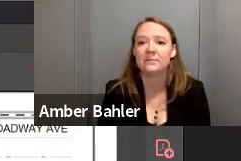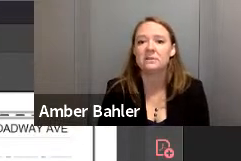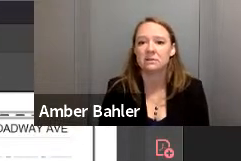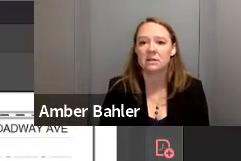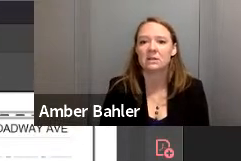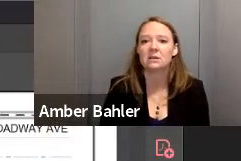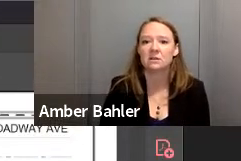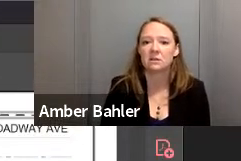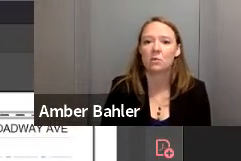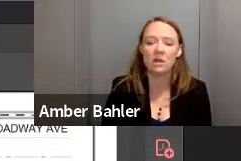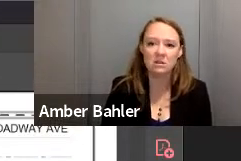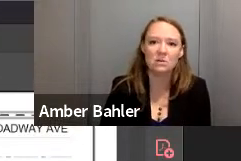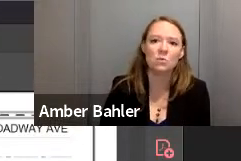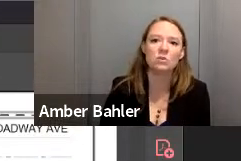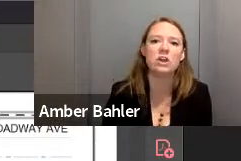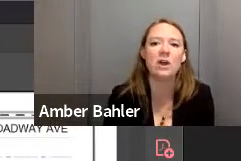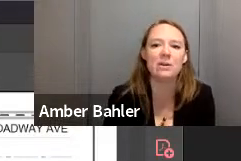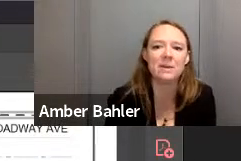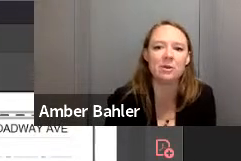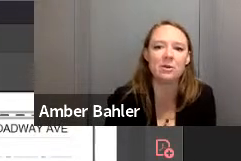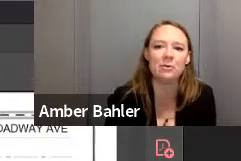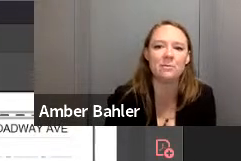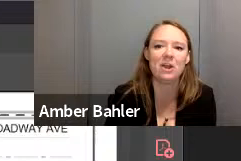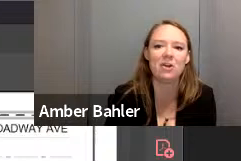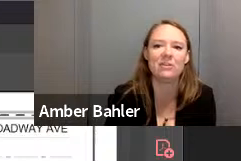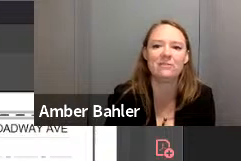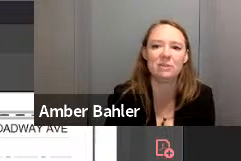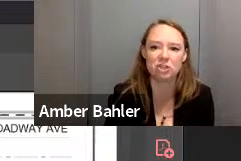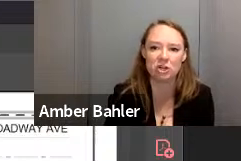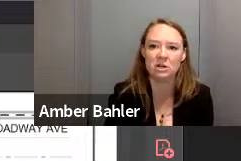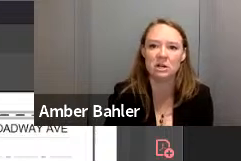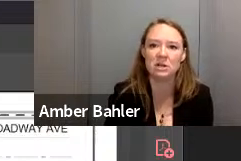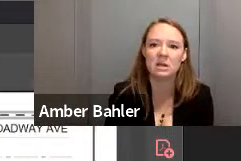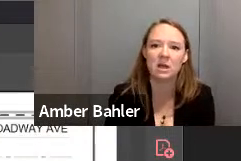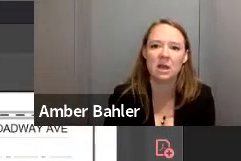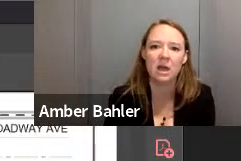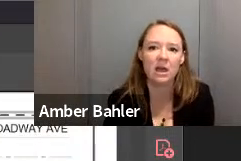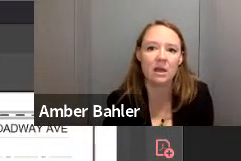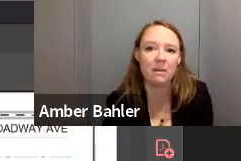Okay. Well, we'll know how to be prepared in the future.